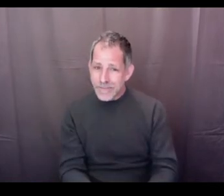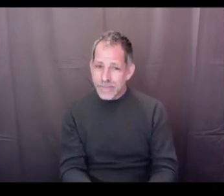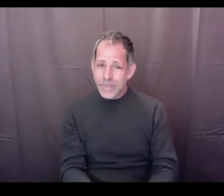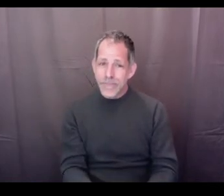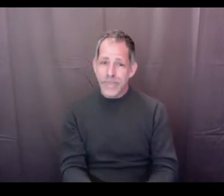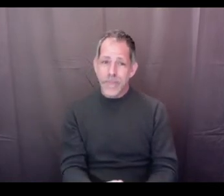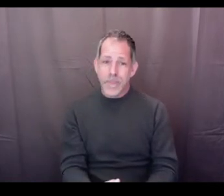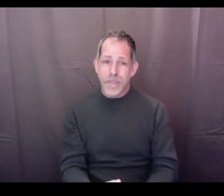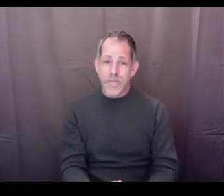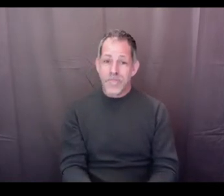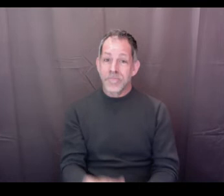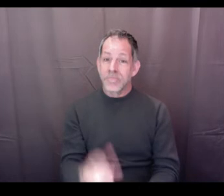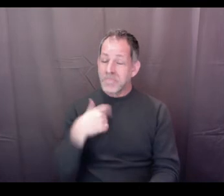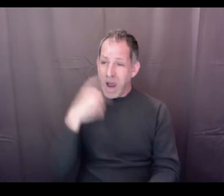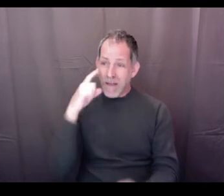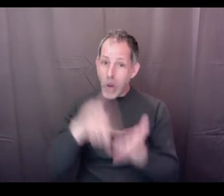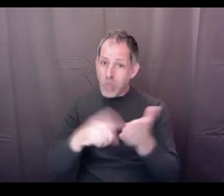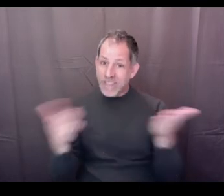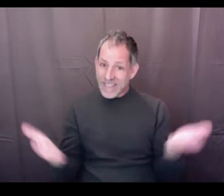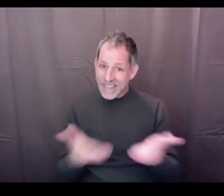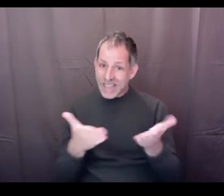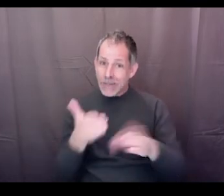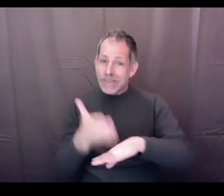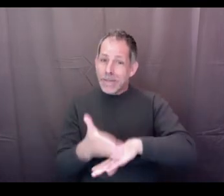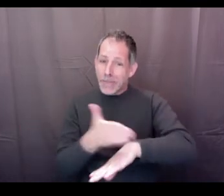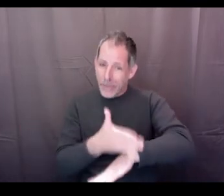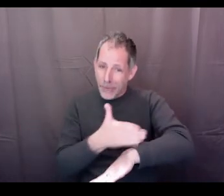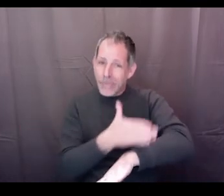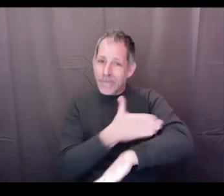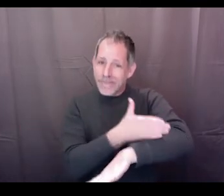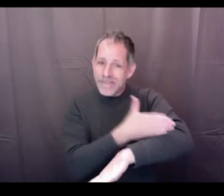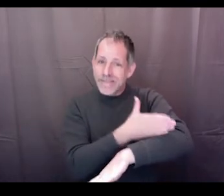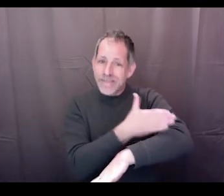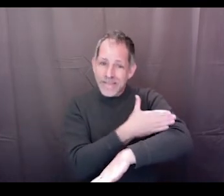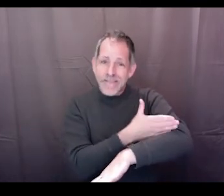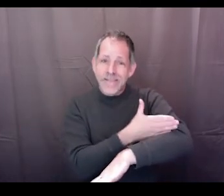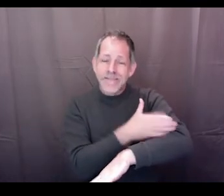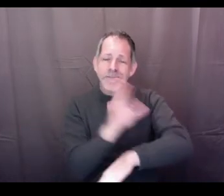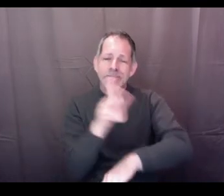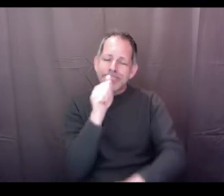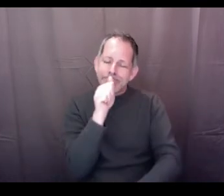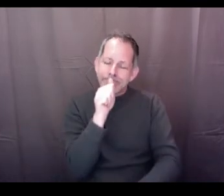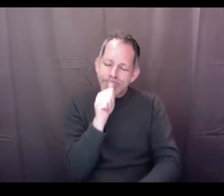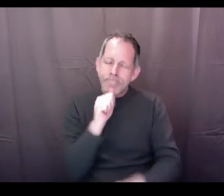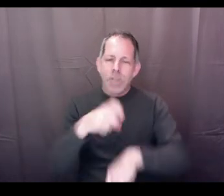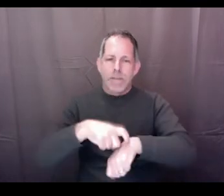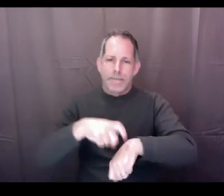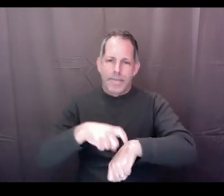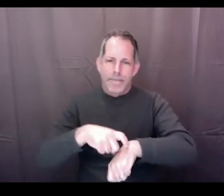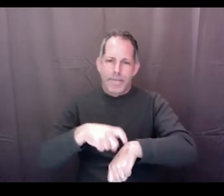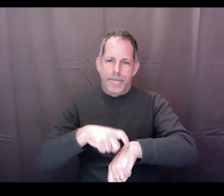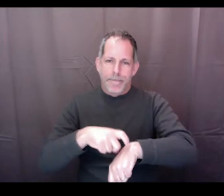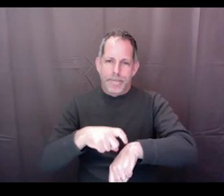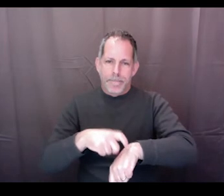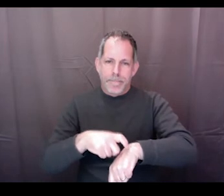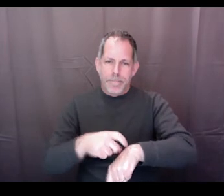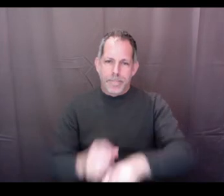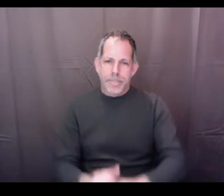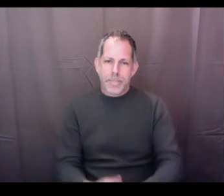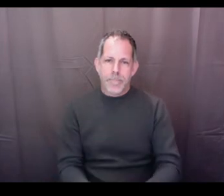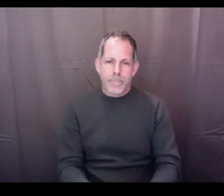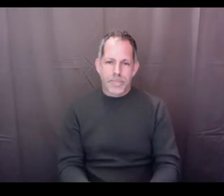infection gives you something to hang your hat on as you think about this and try to struggle through both